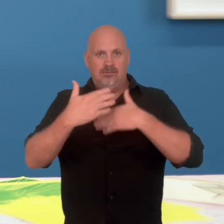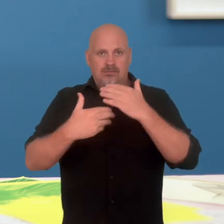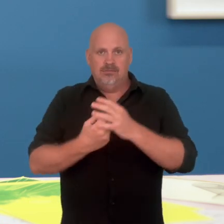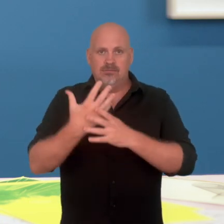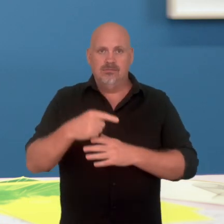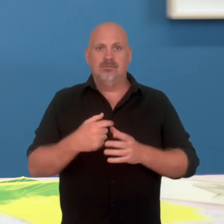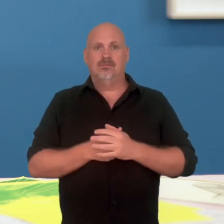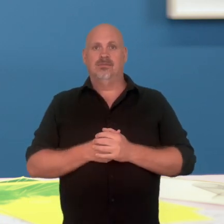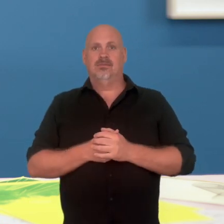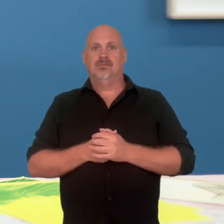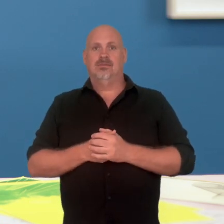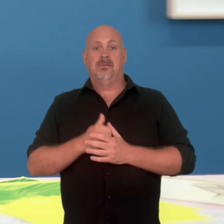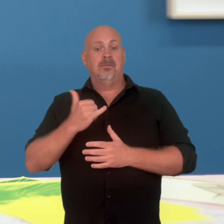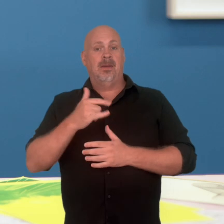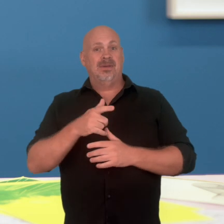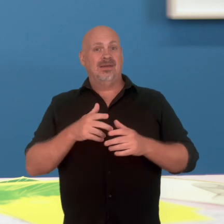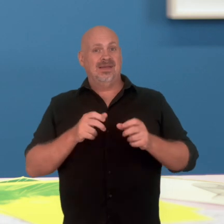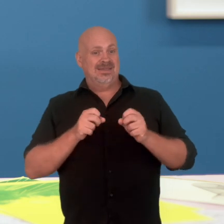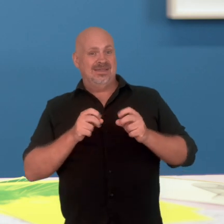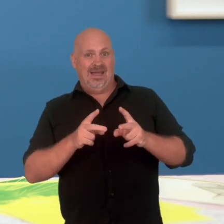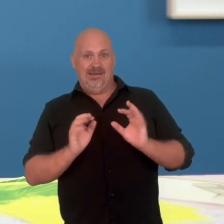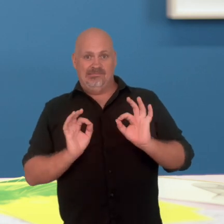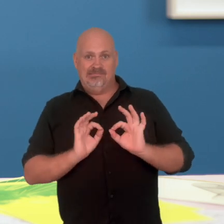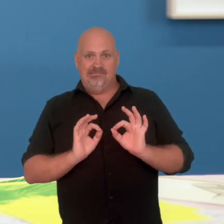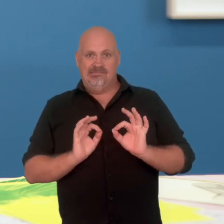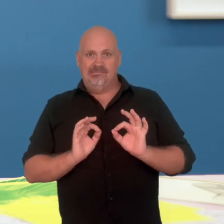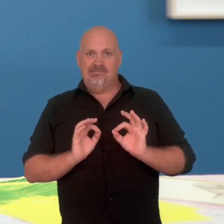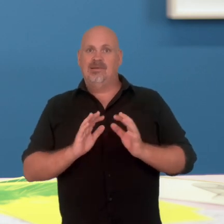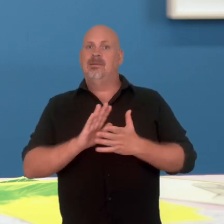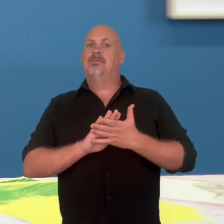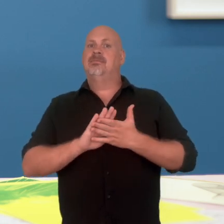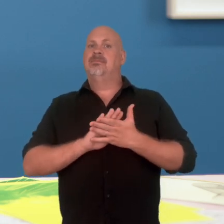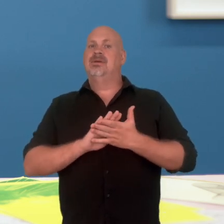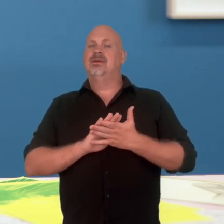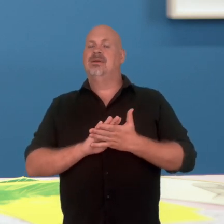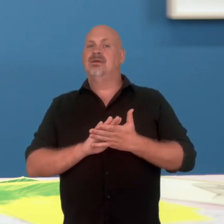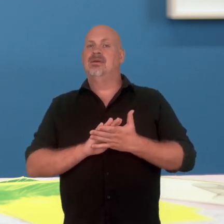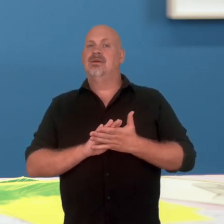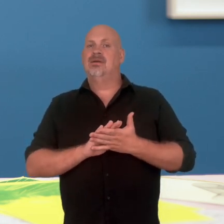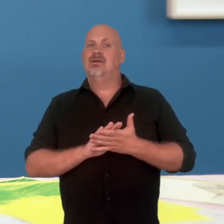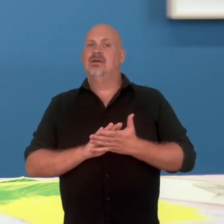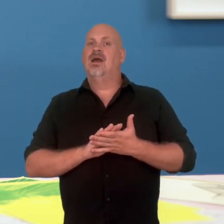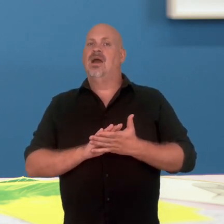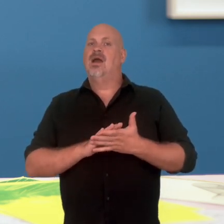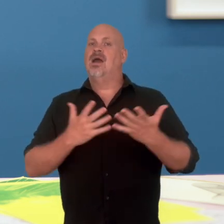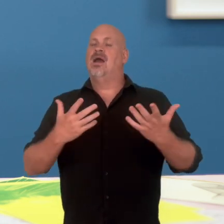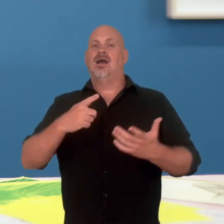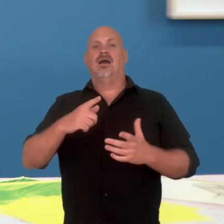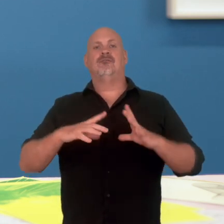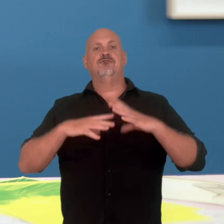technique might be a way of showing a certain free-spirited approach to your work